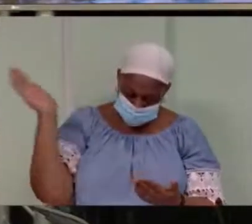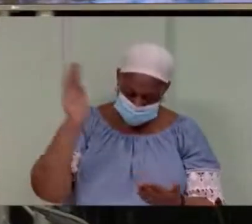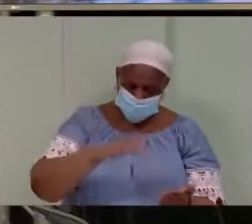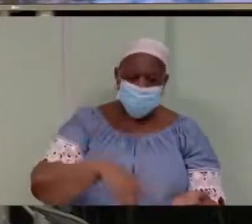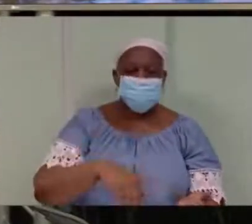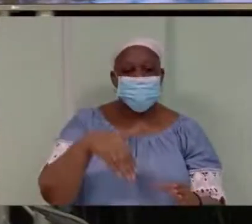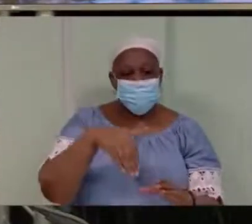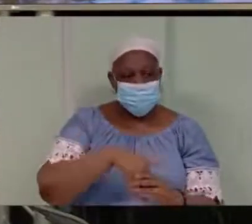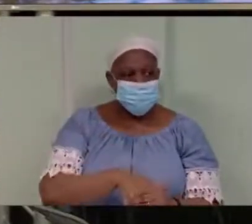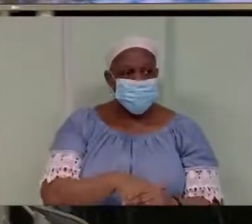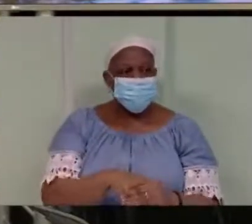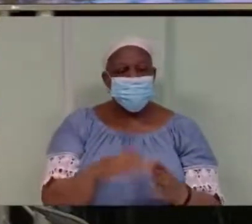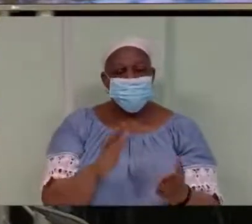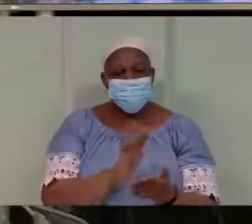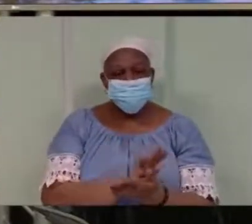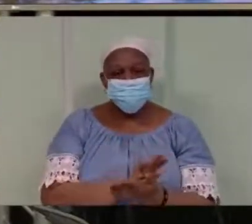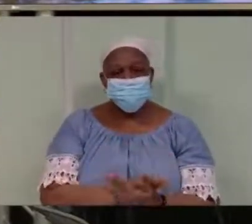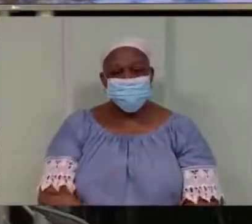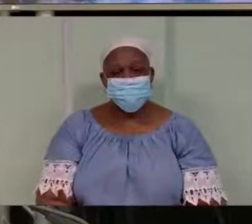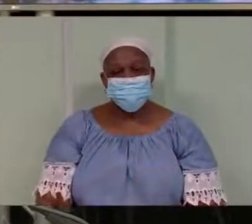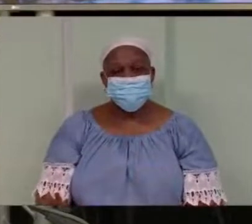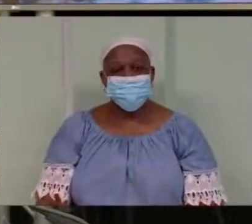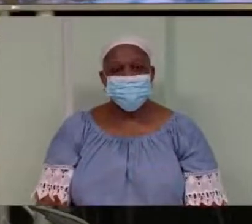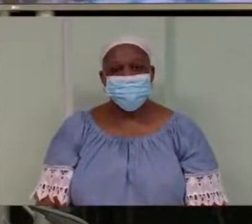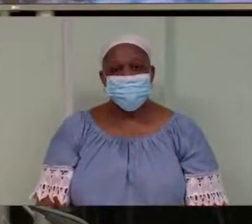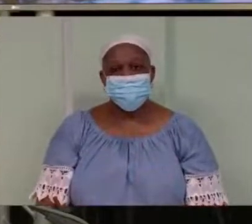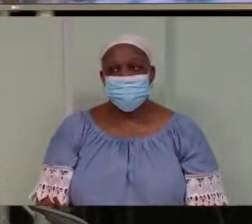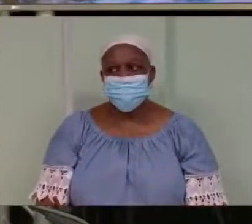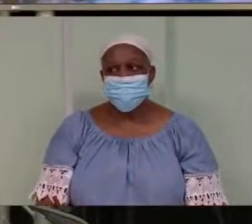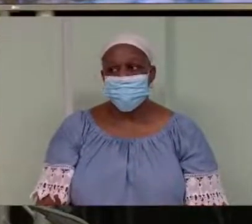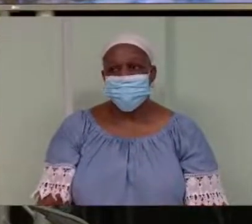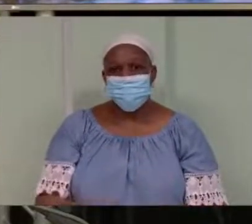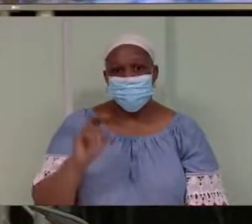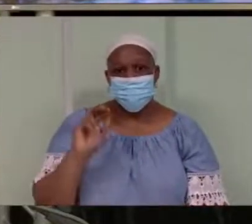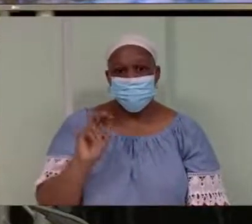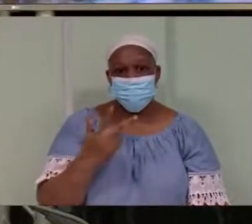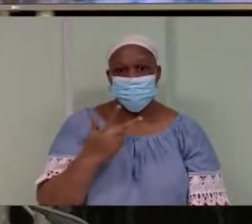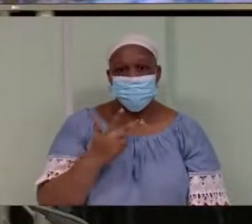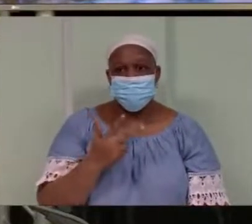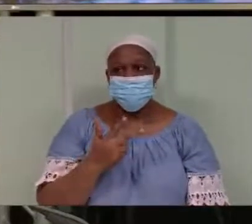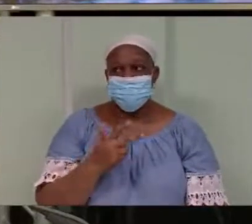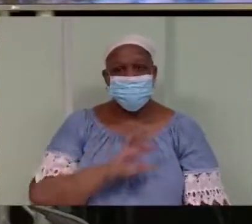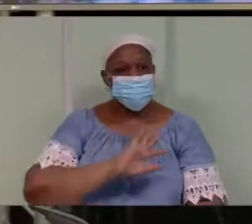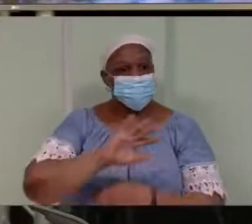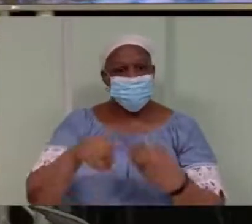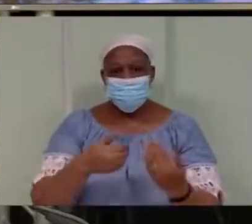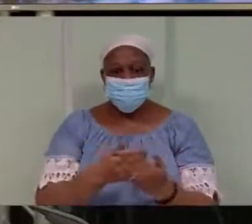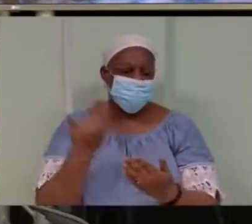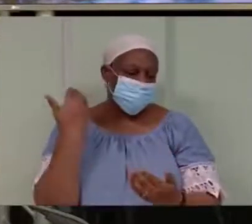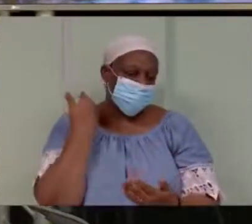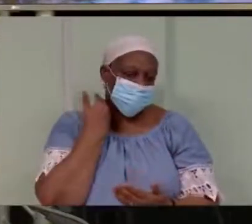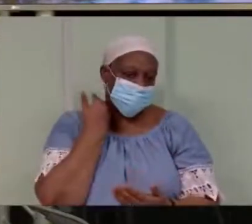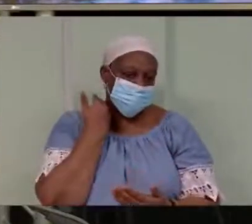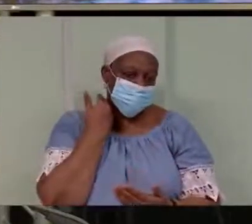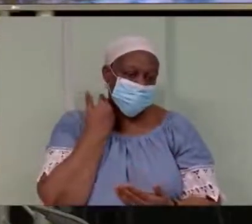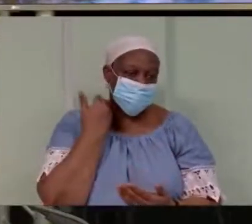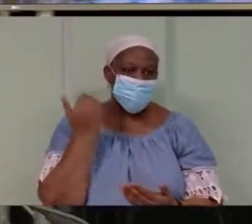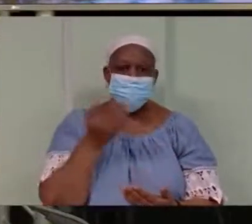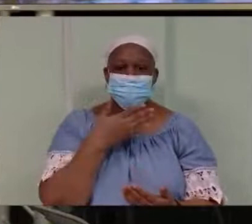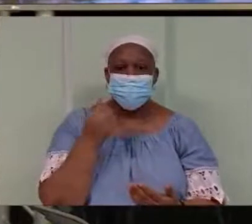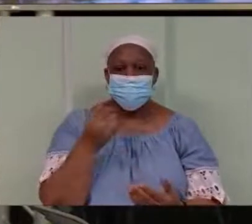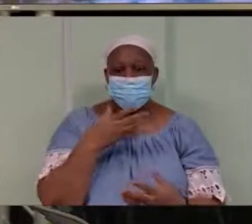child will be allowed entry three all temperatures and any related